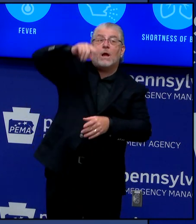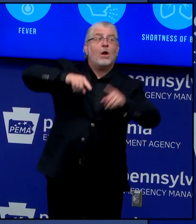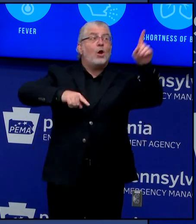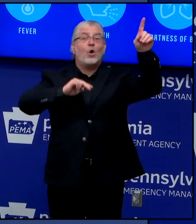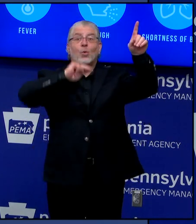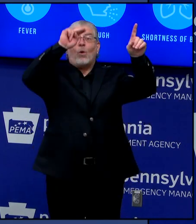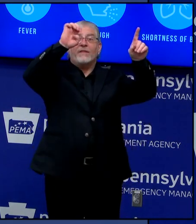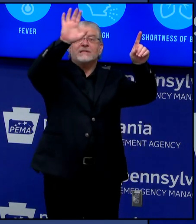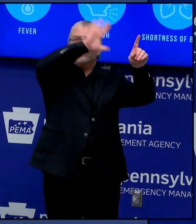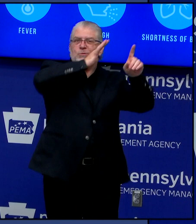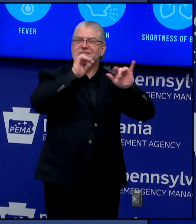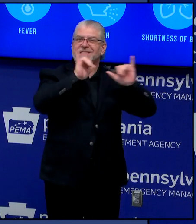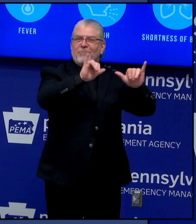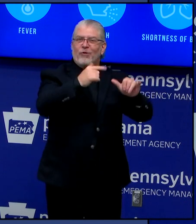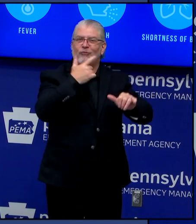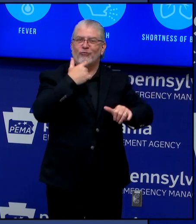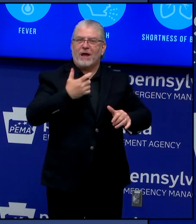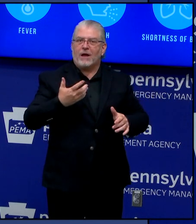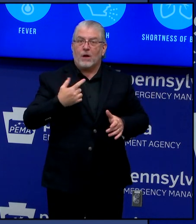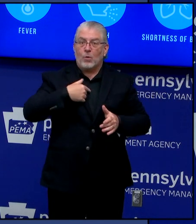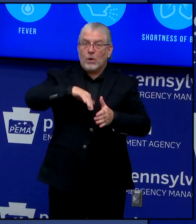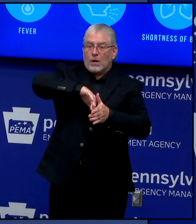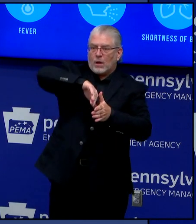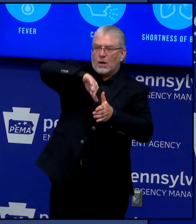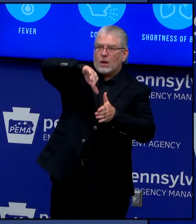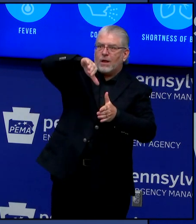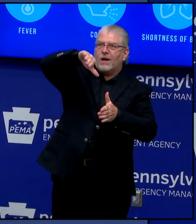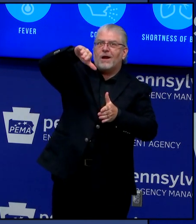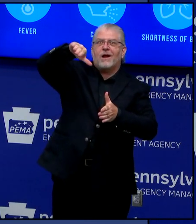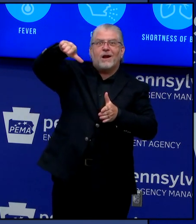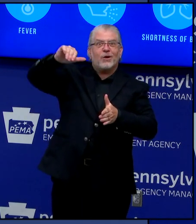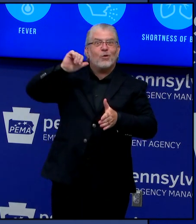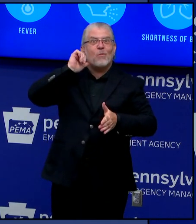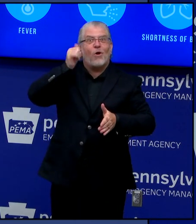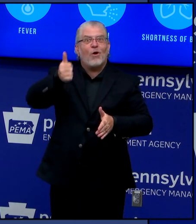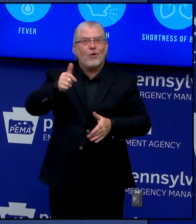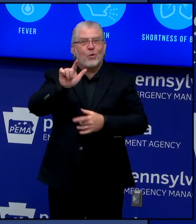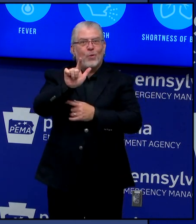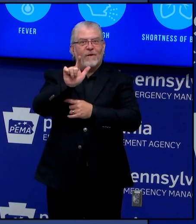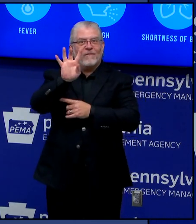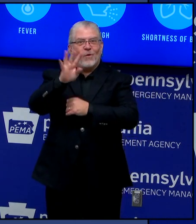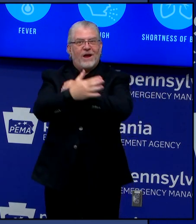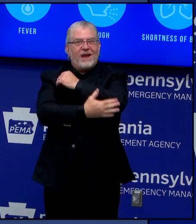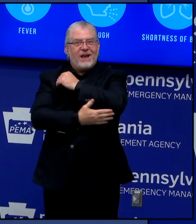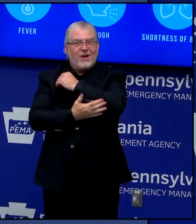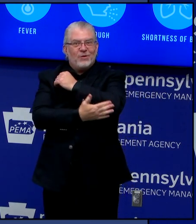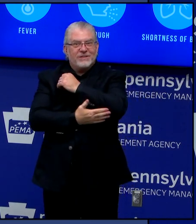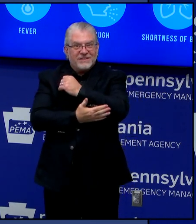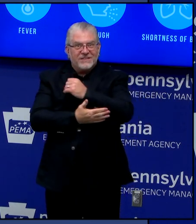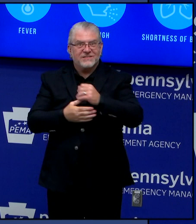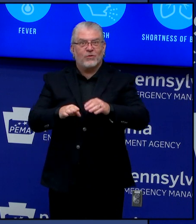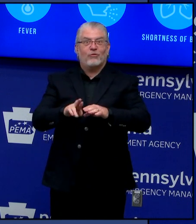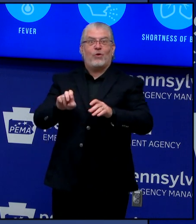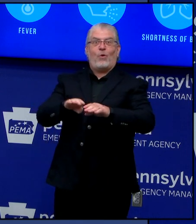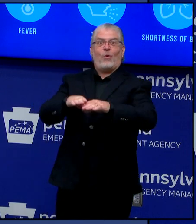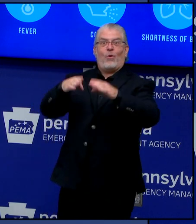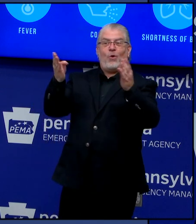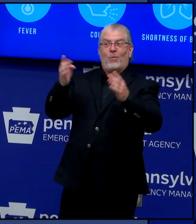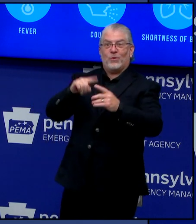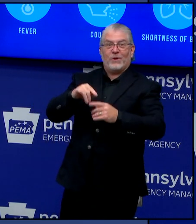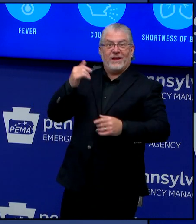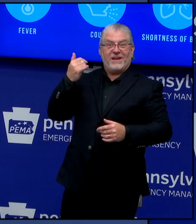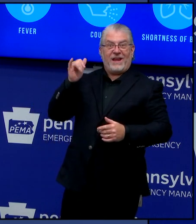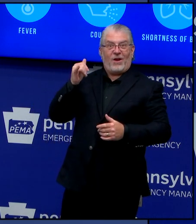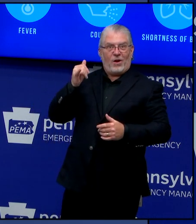and therefore, tomorrow, actually, 24 counties will go from the red zone to the yellow zone in the governor's phased reopening